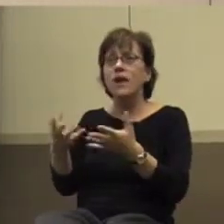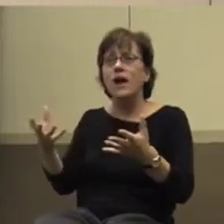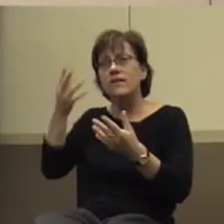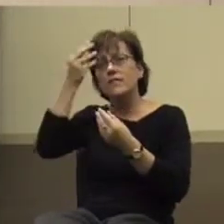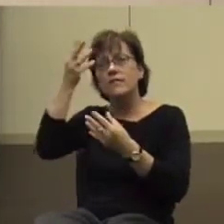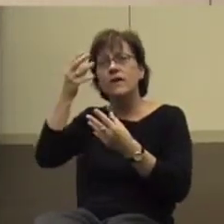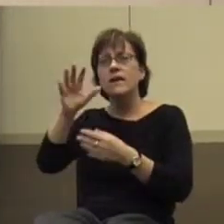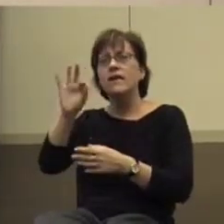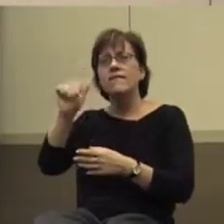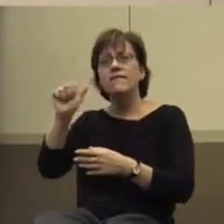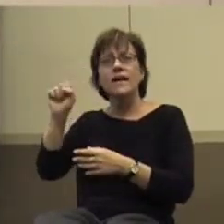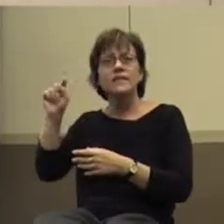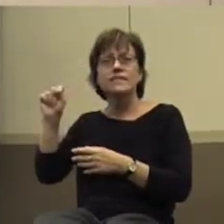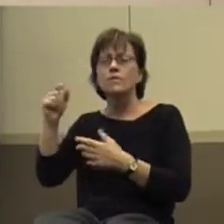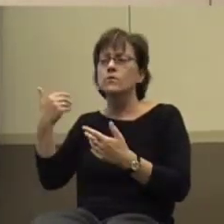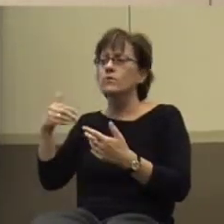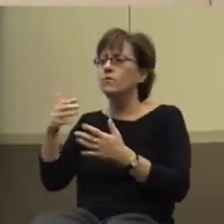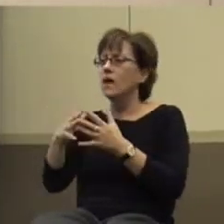can too. And